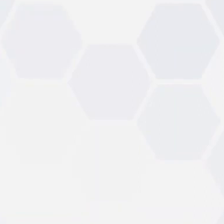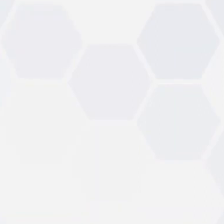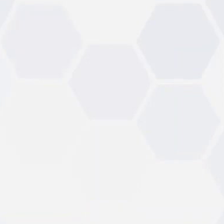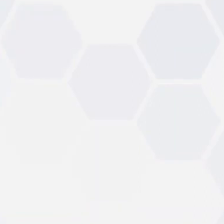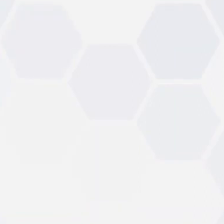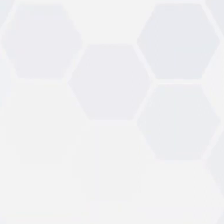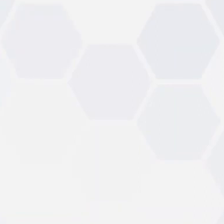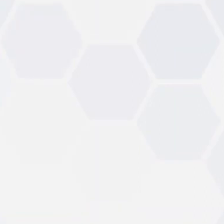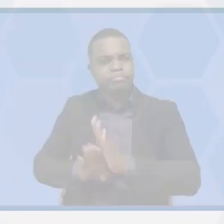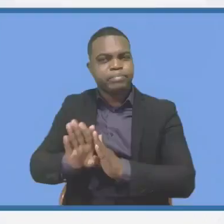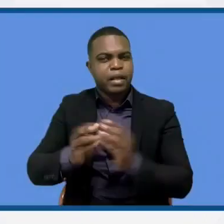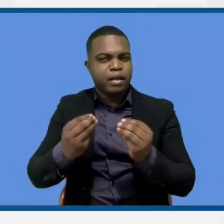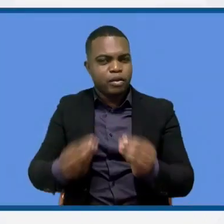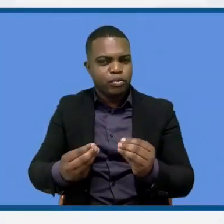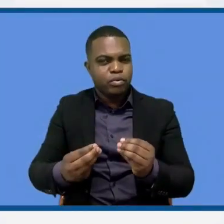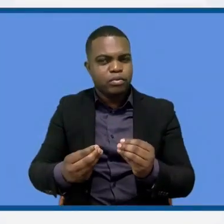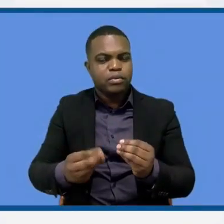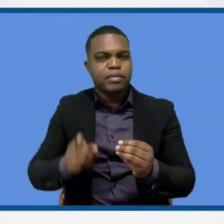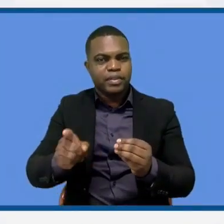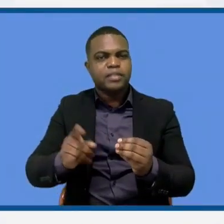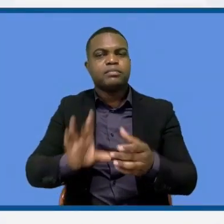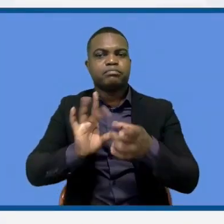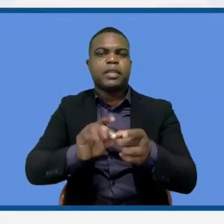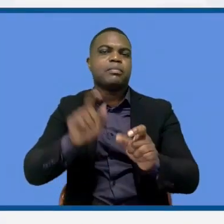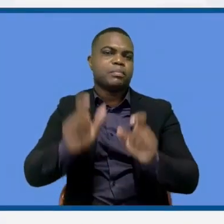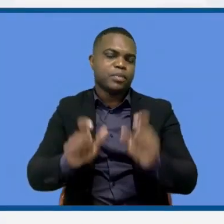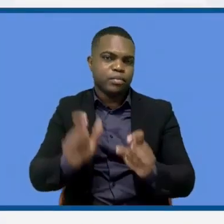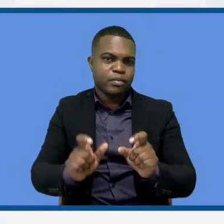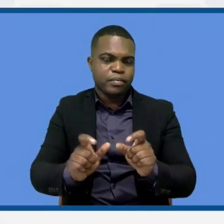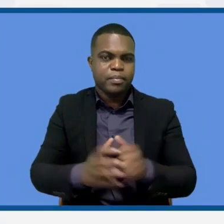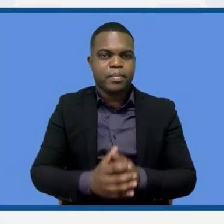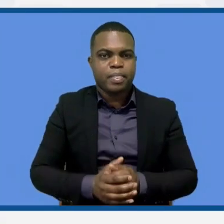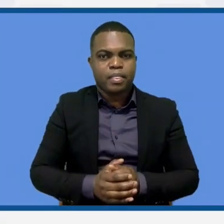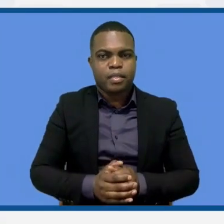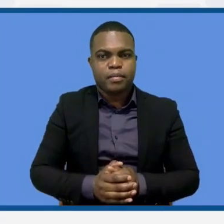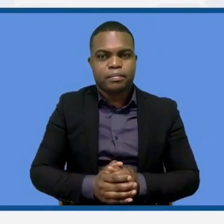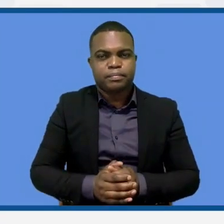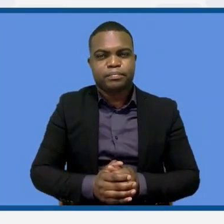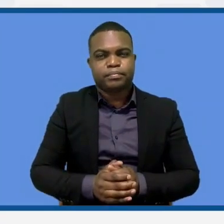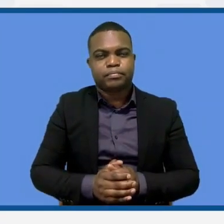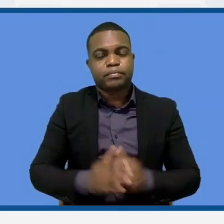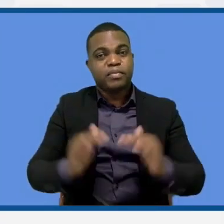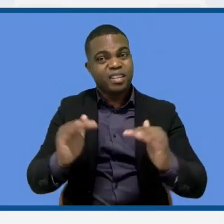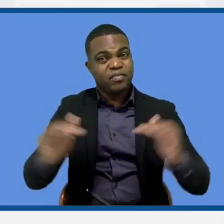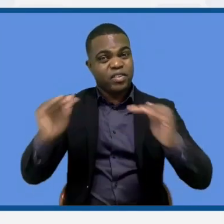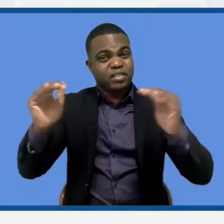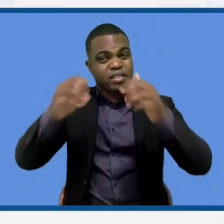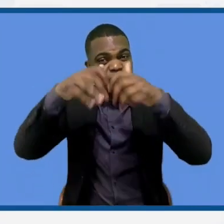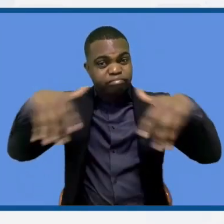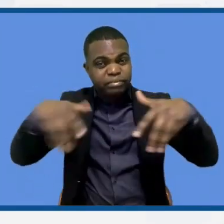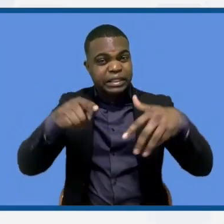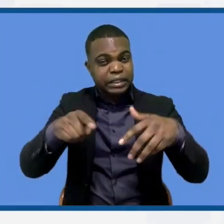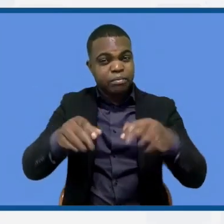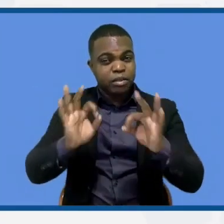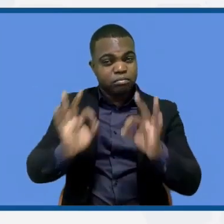surround us, that support our daily lives, either hinder or hurt our ability, our community's